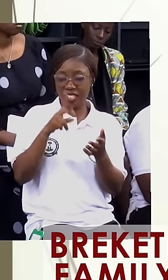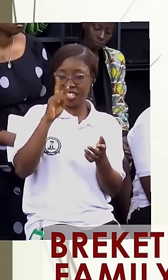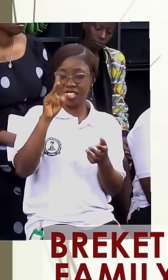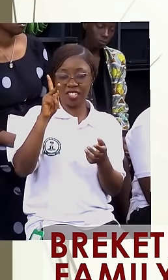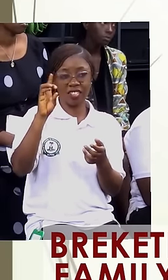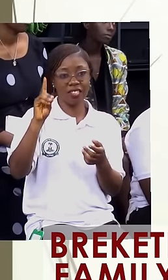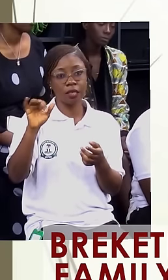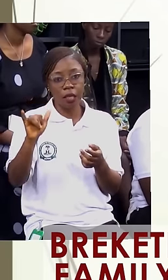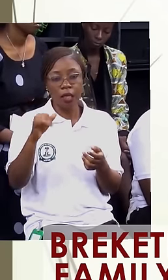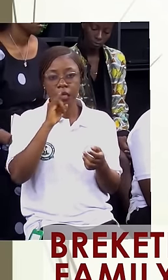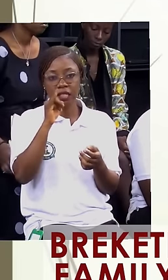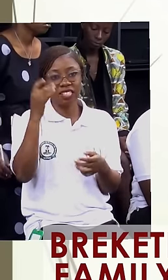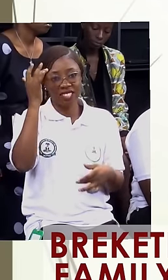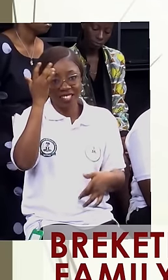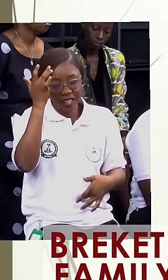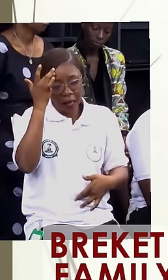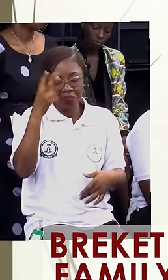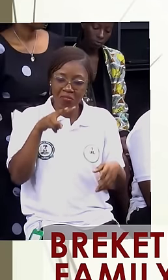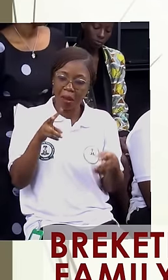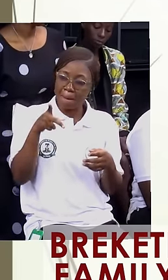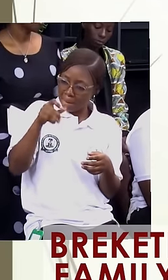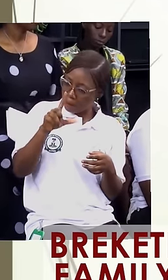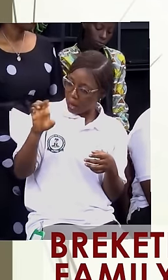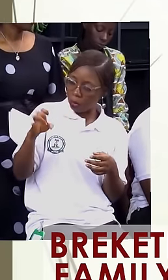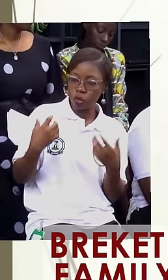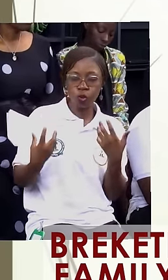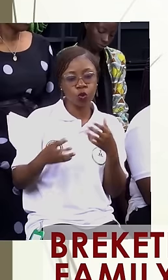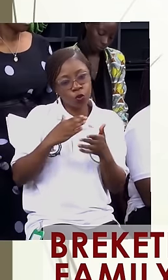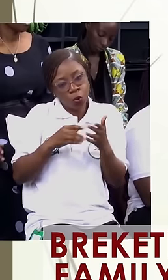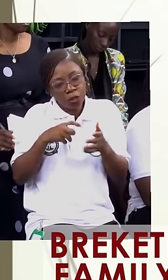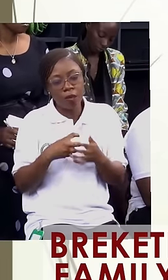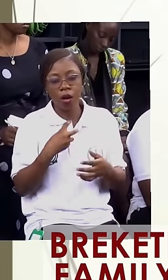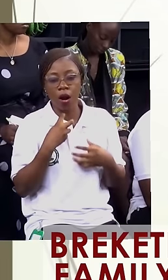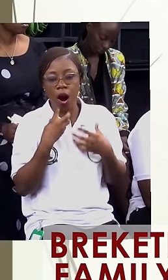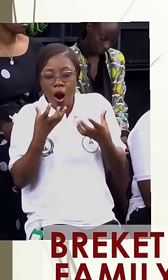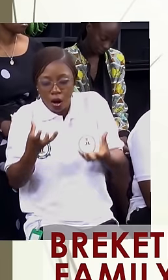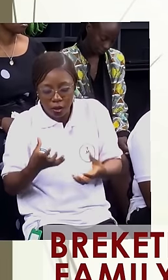so he is looking very pale. Then sometimes they can be vomiting and